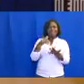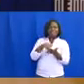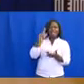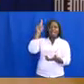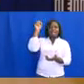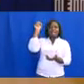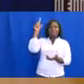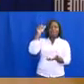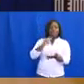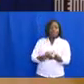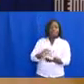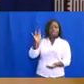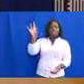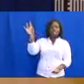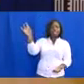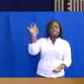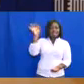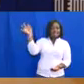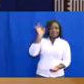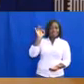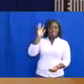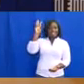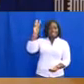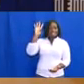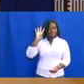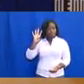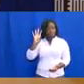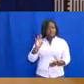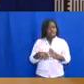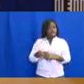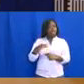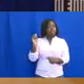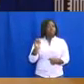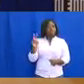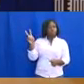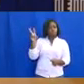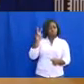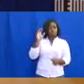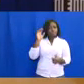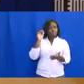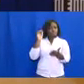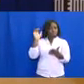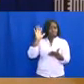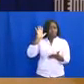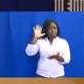11,964. Out of the 254